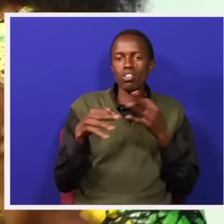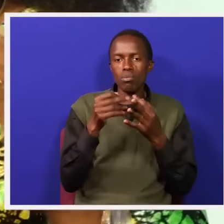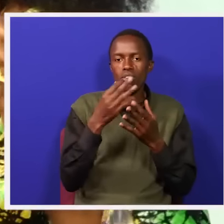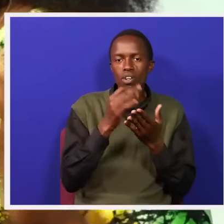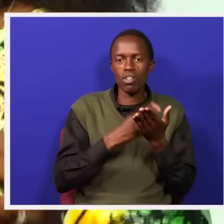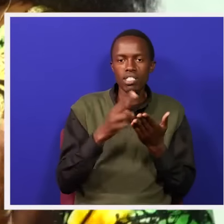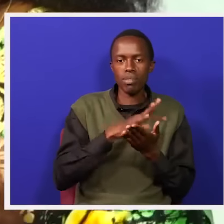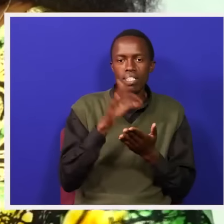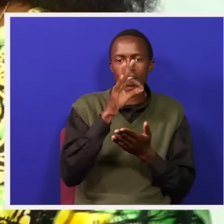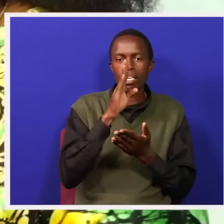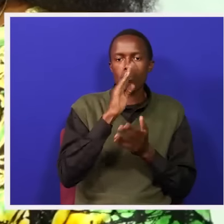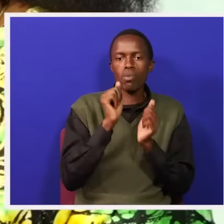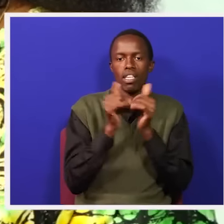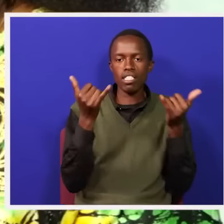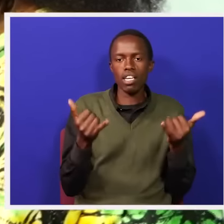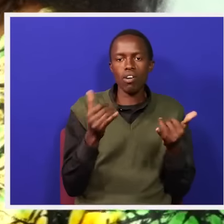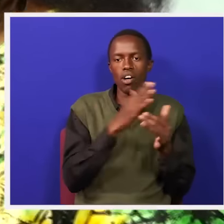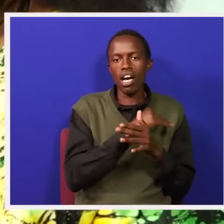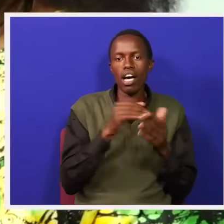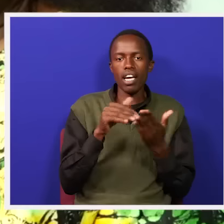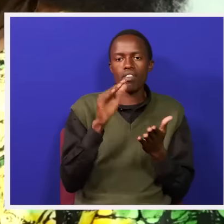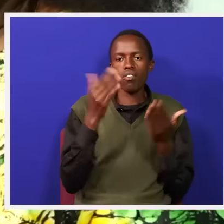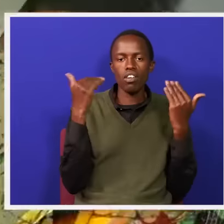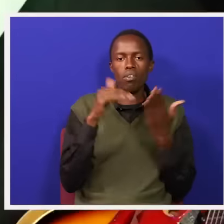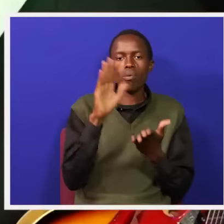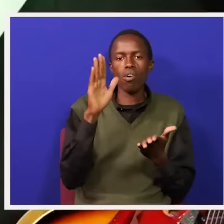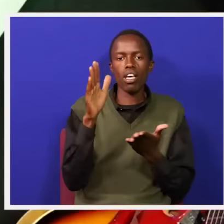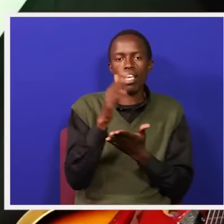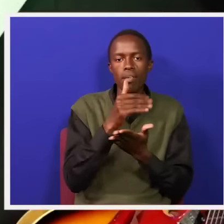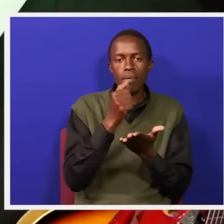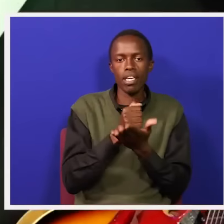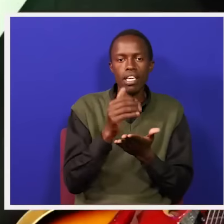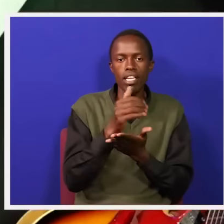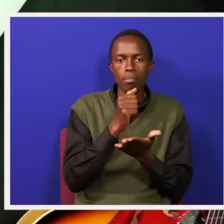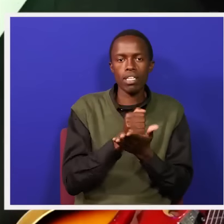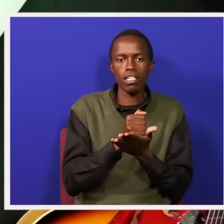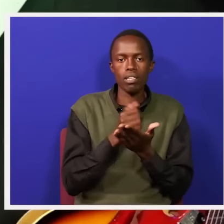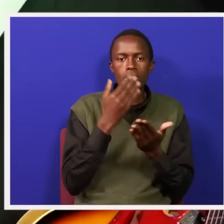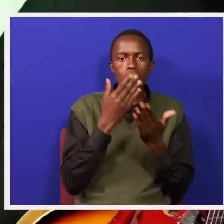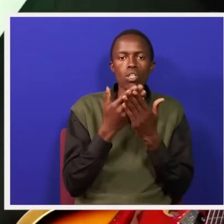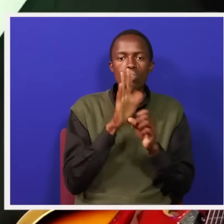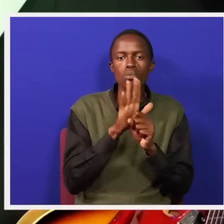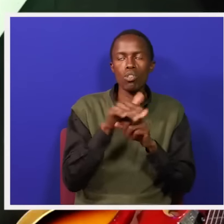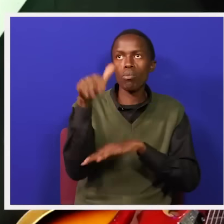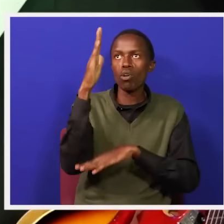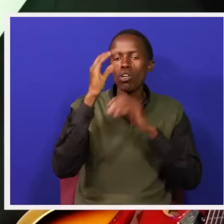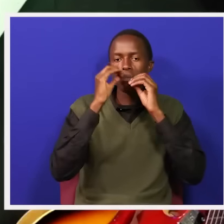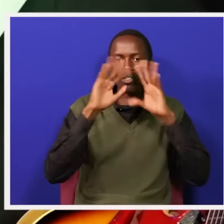God and the fellowship of the Holy Spirit be with us now and forevermore. Amen